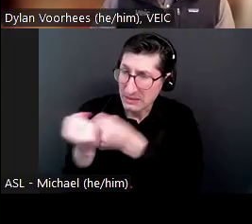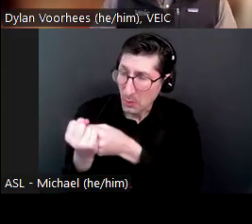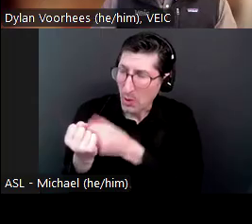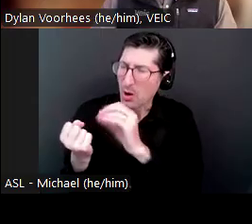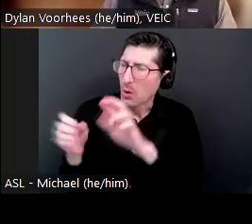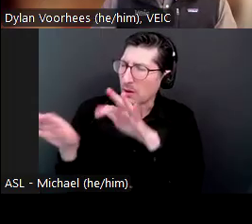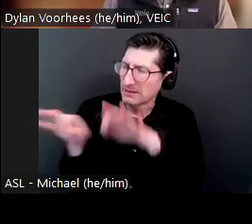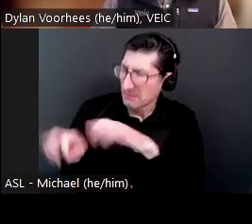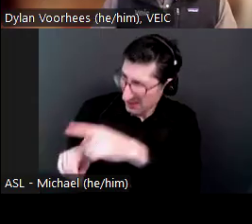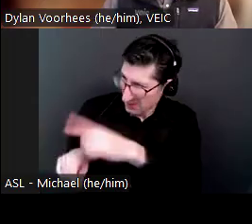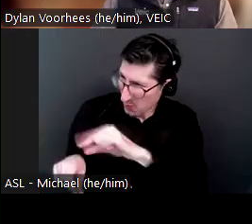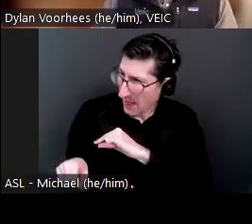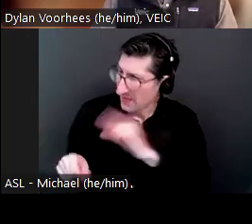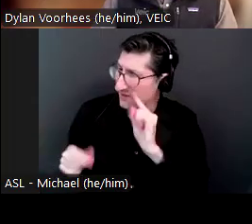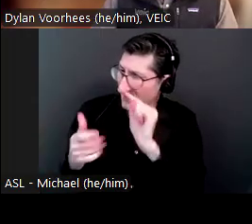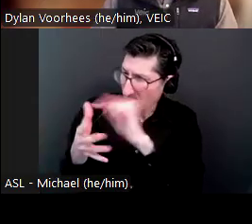them get enrolled.